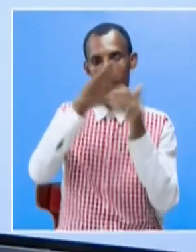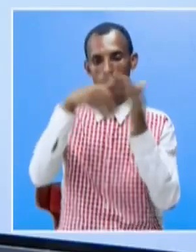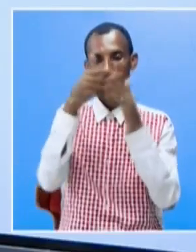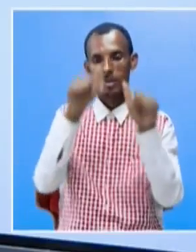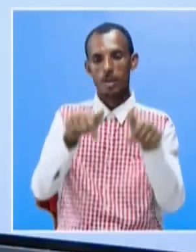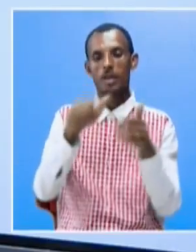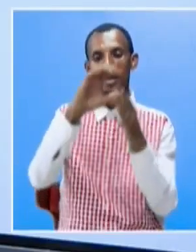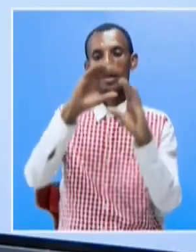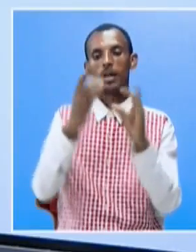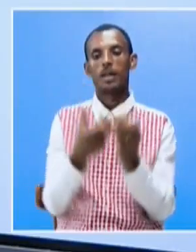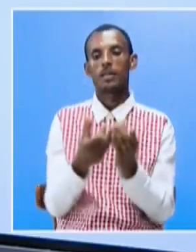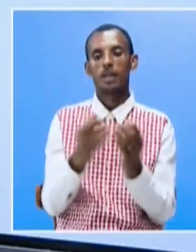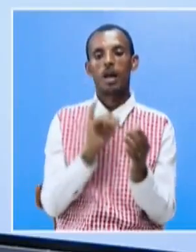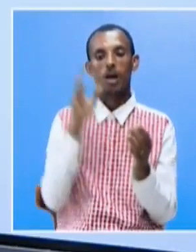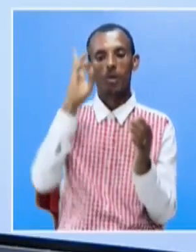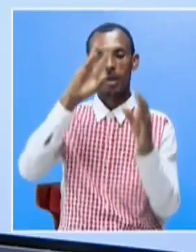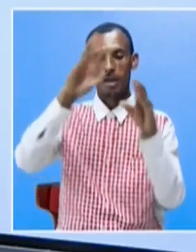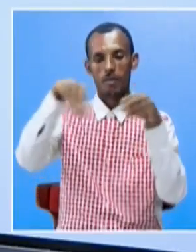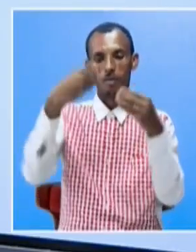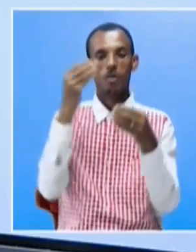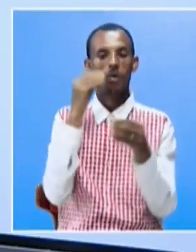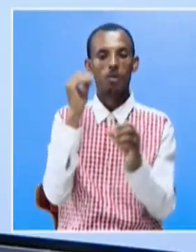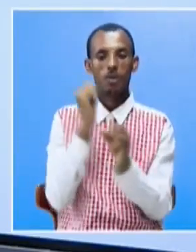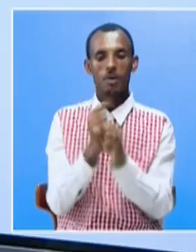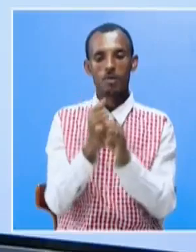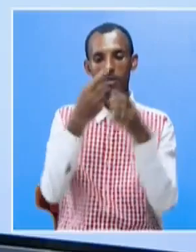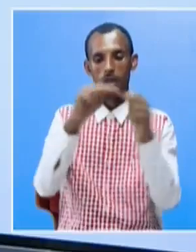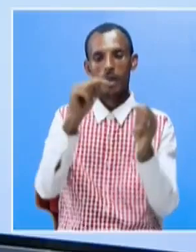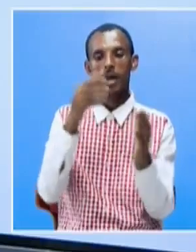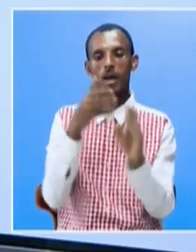lesson. I'll give you exercise for you to try it at home.